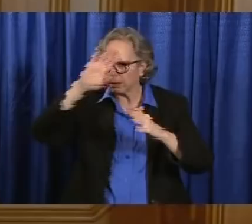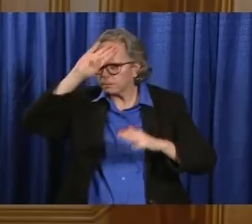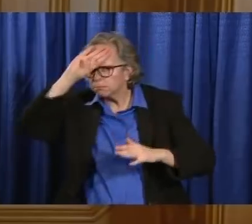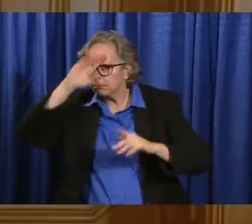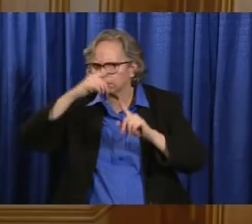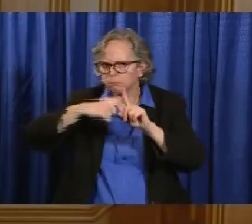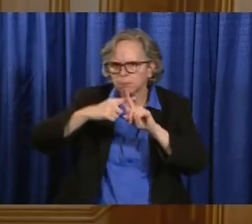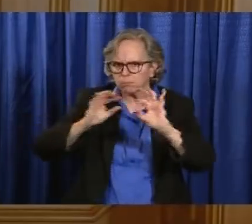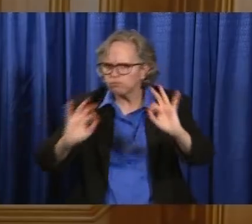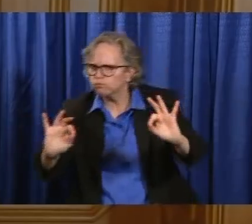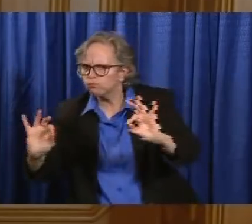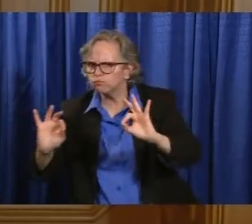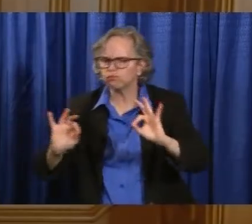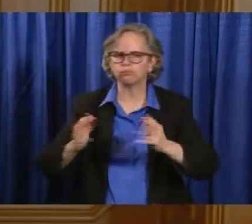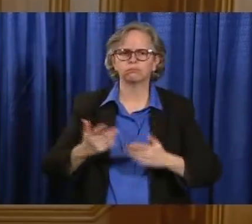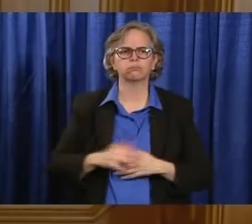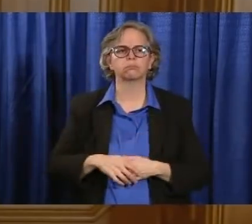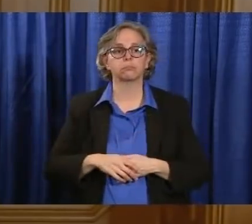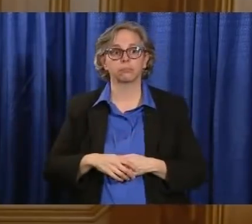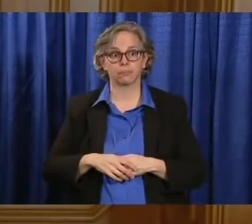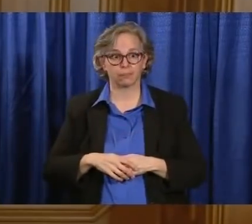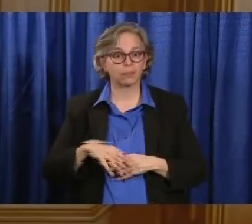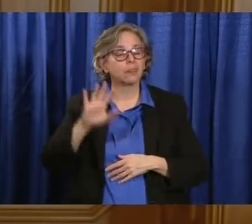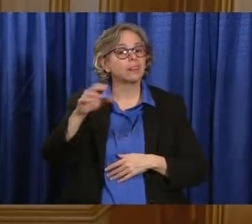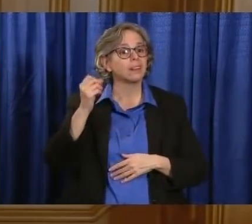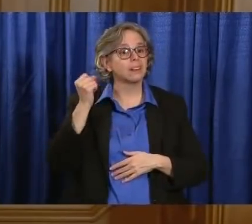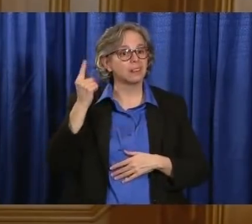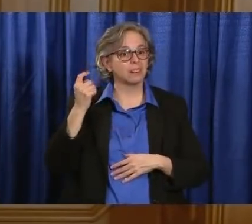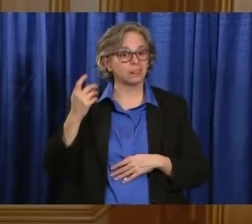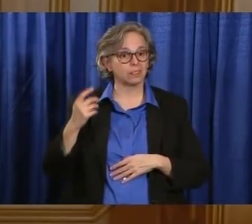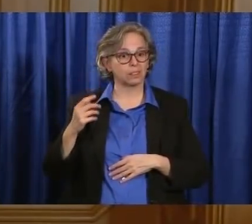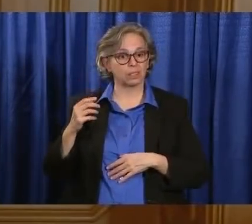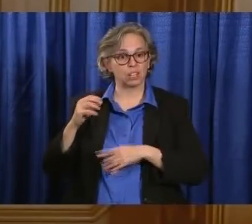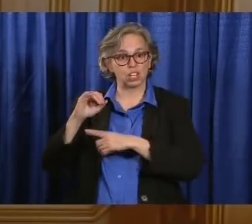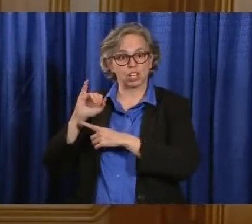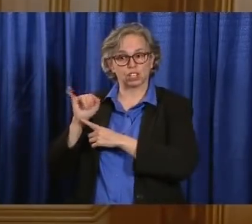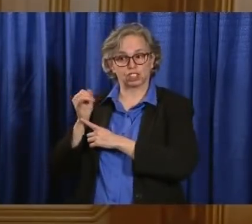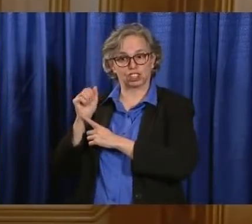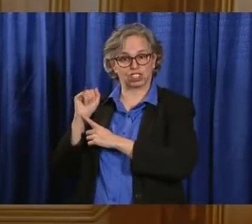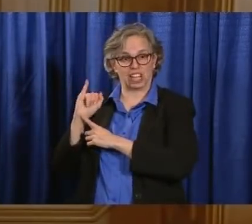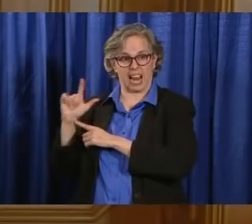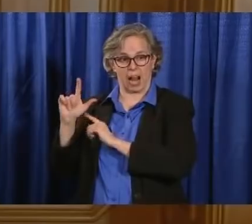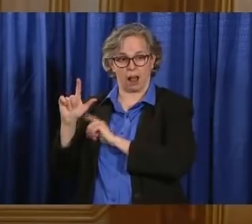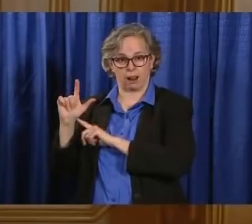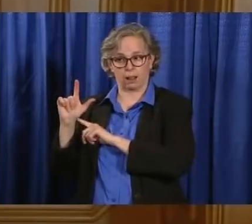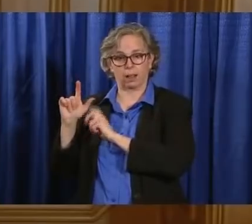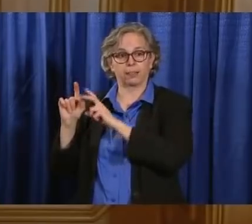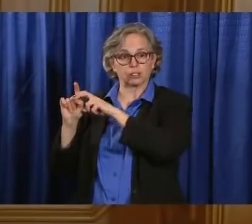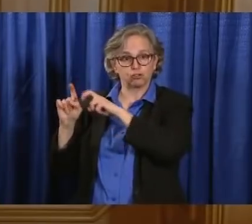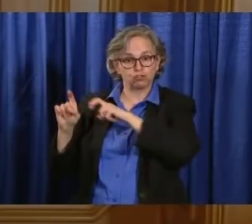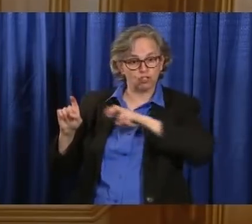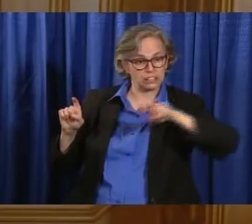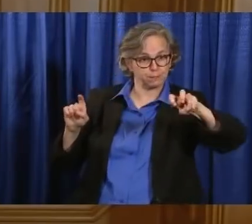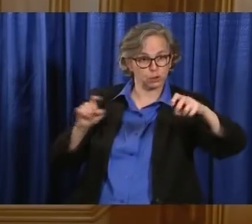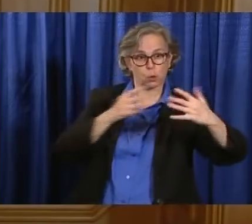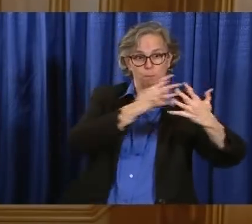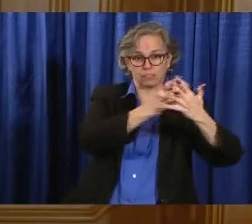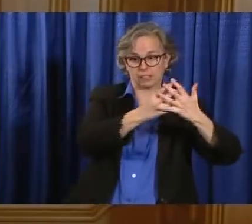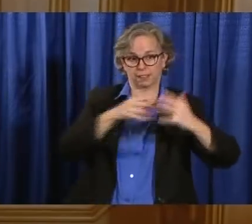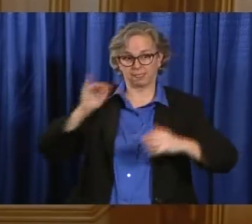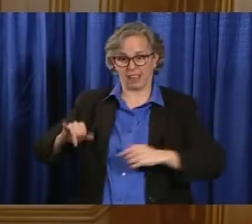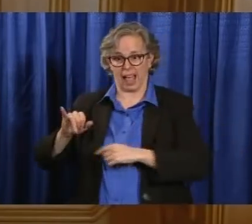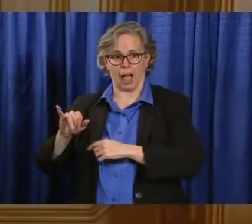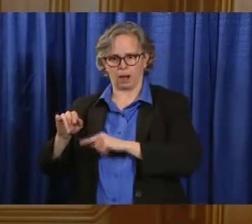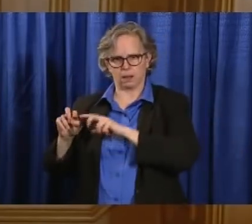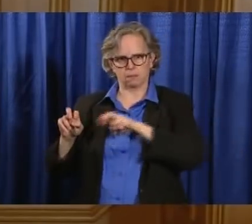The normal flow is from our jails into our state prison, and we're very, very careful to accept